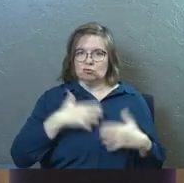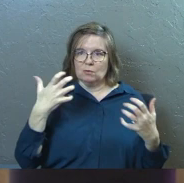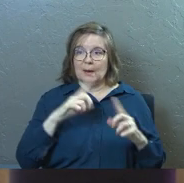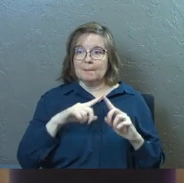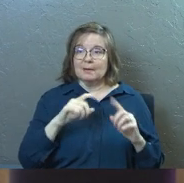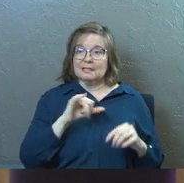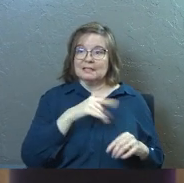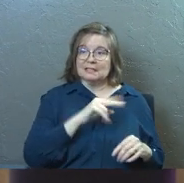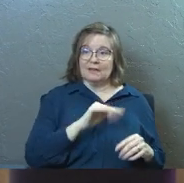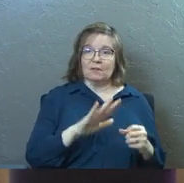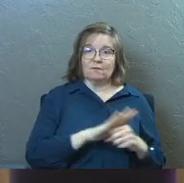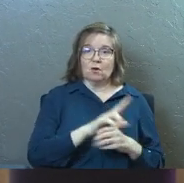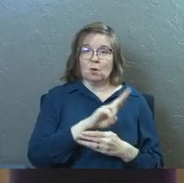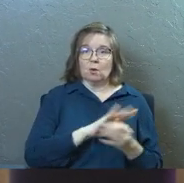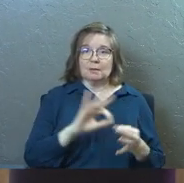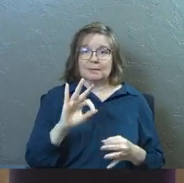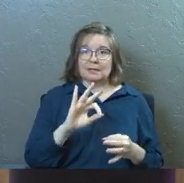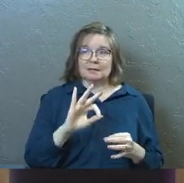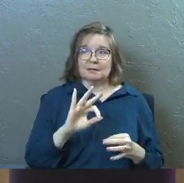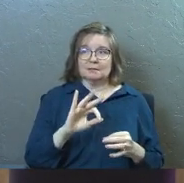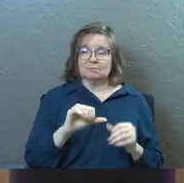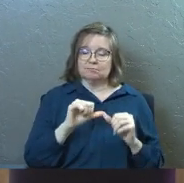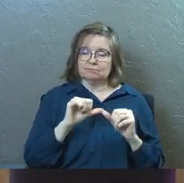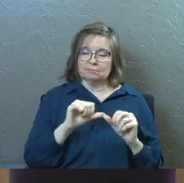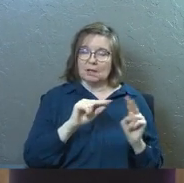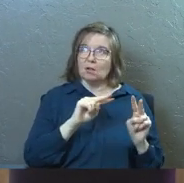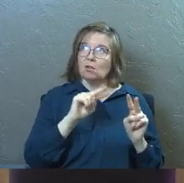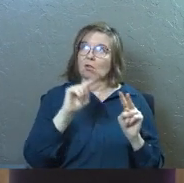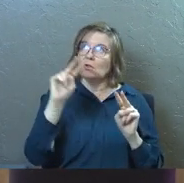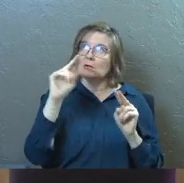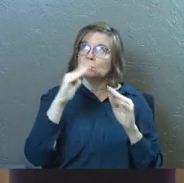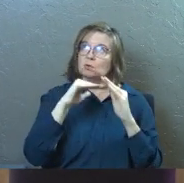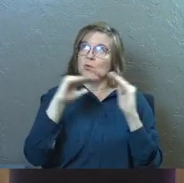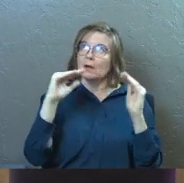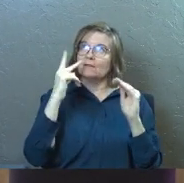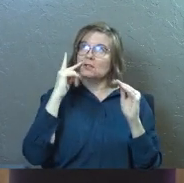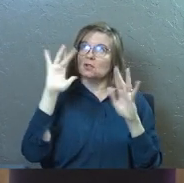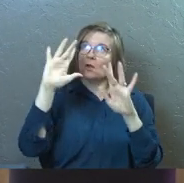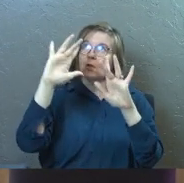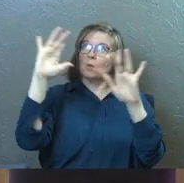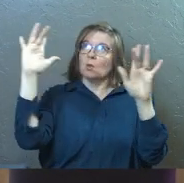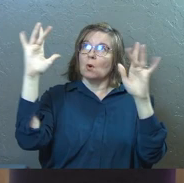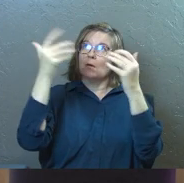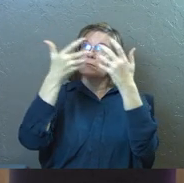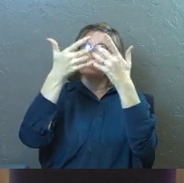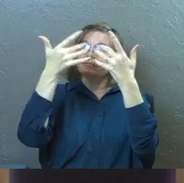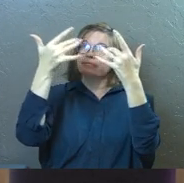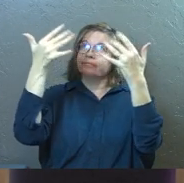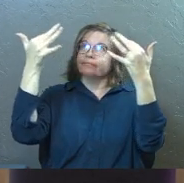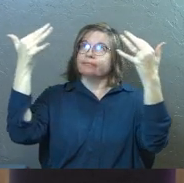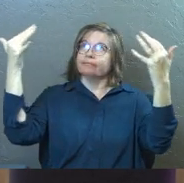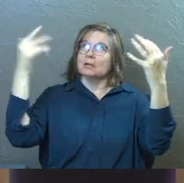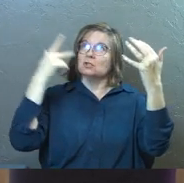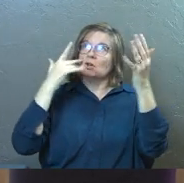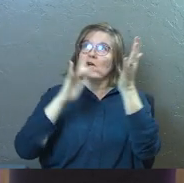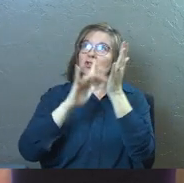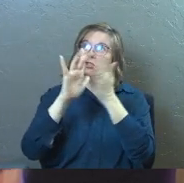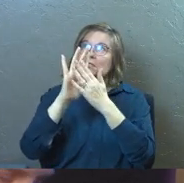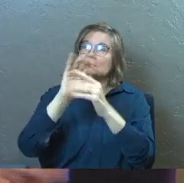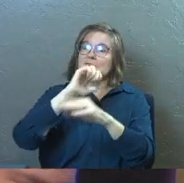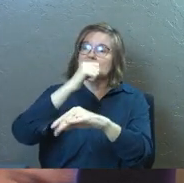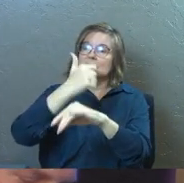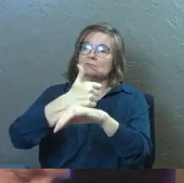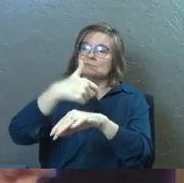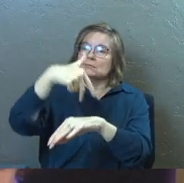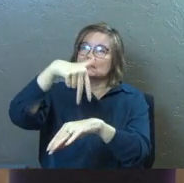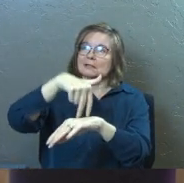rage. But Stephen, full of the Holy Spirit, gazed steadily into heaven, and he saw the glory of God, and he saw Jesus standing in the place of honor